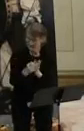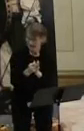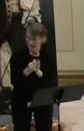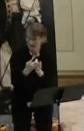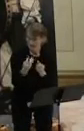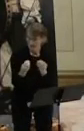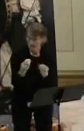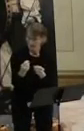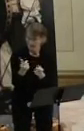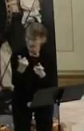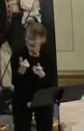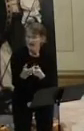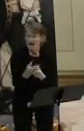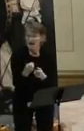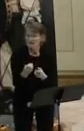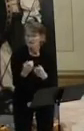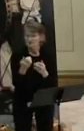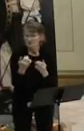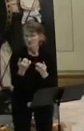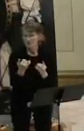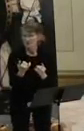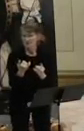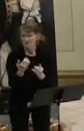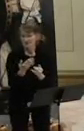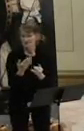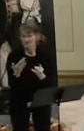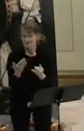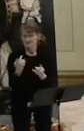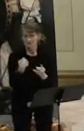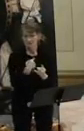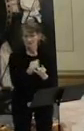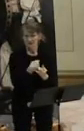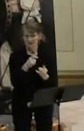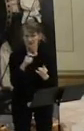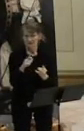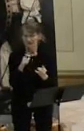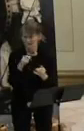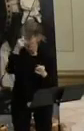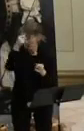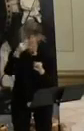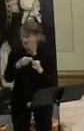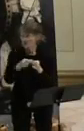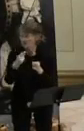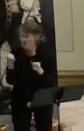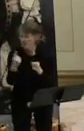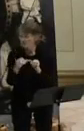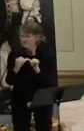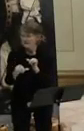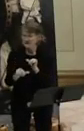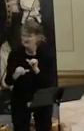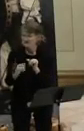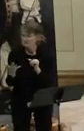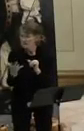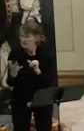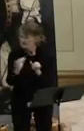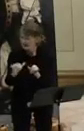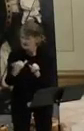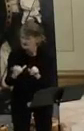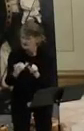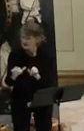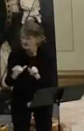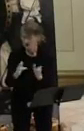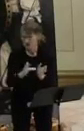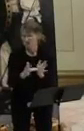things that we can always base a solid footing in is Jesus Christ, our Savior. And so as we enter into this